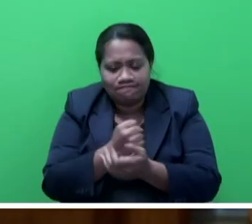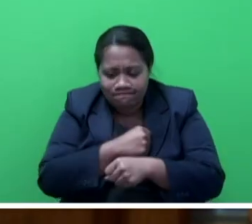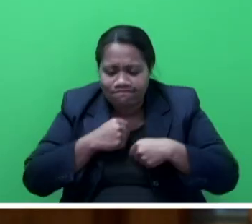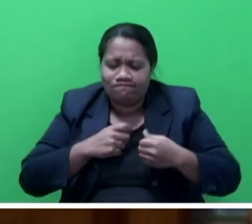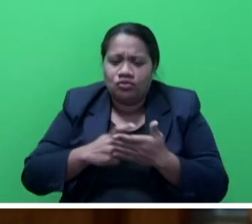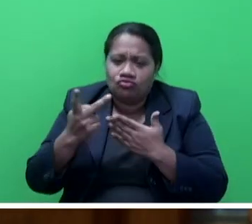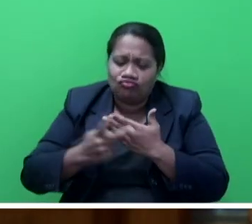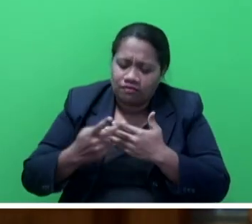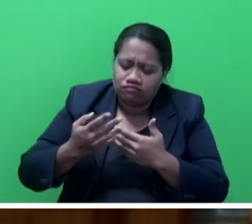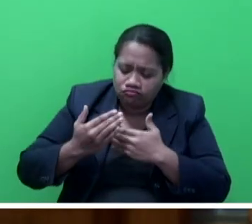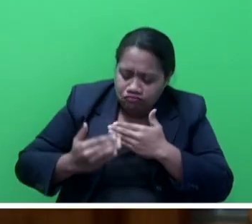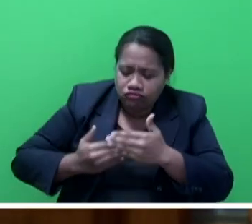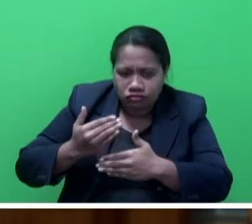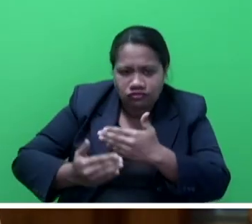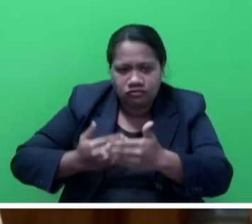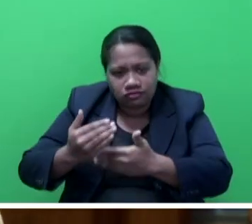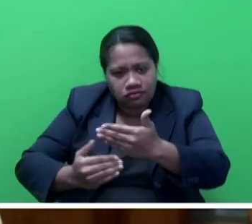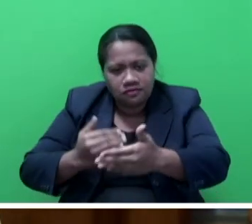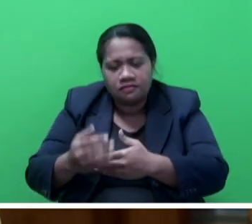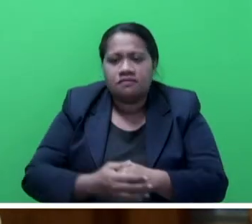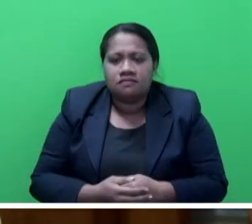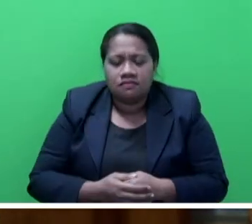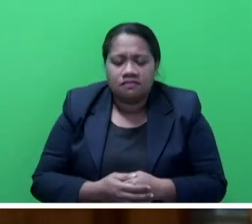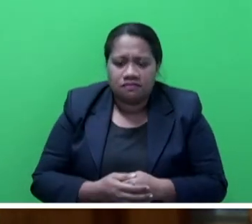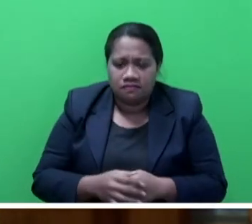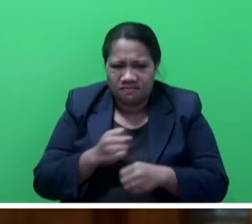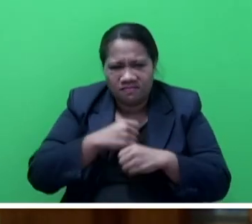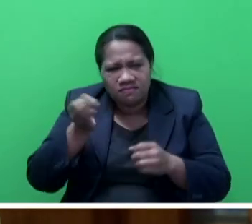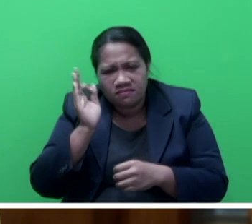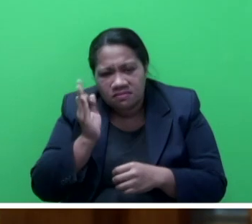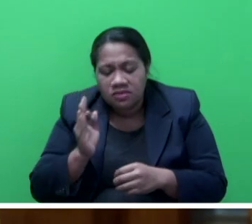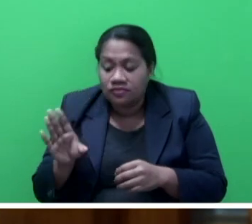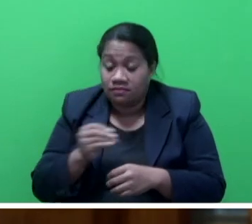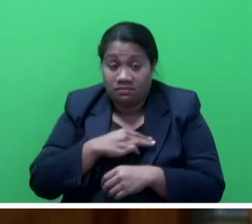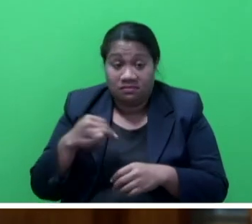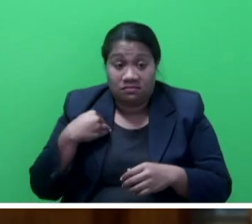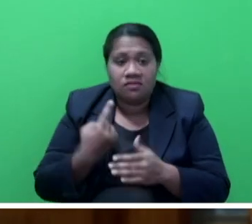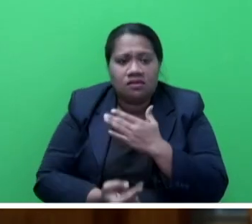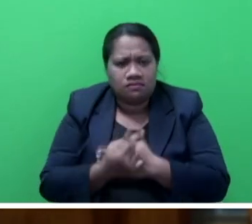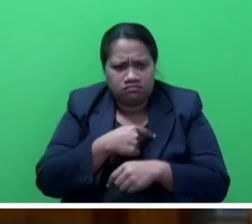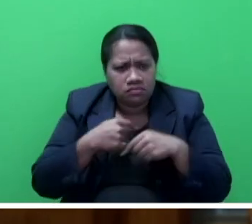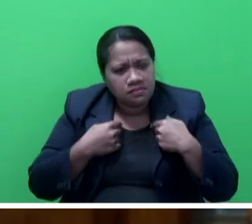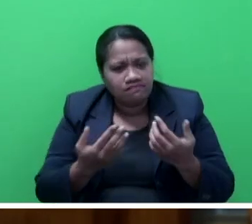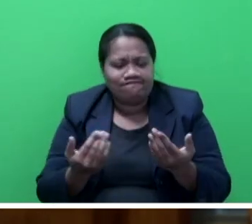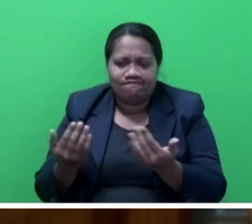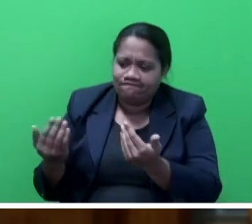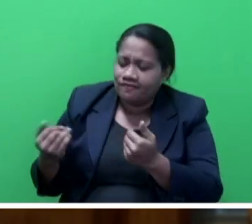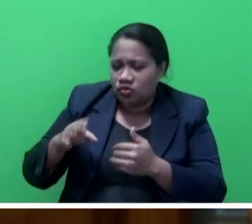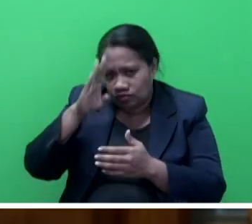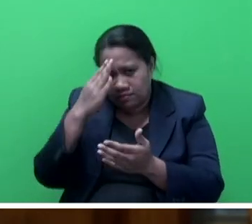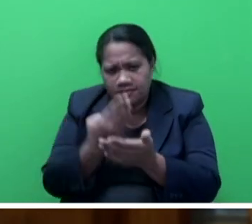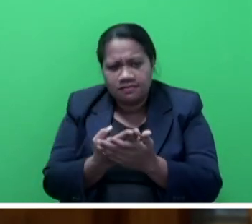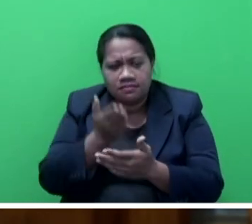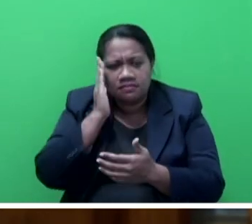ongoing. Mr. Speaker, our swift response and facilitation from the Ministry, we were able to welcome students to school for the